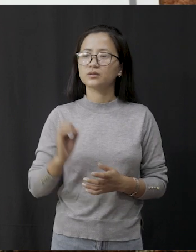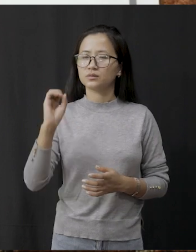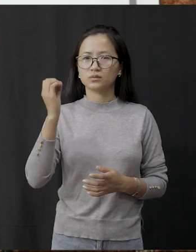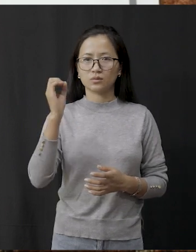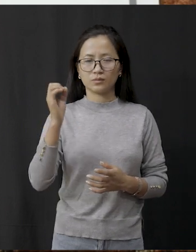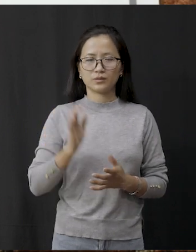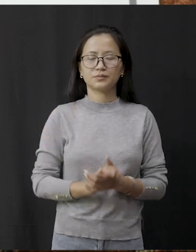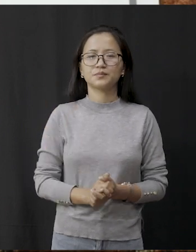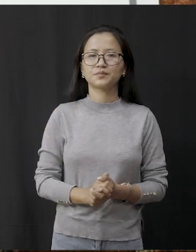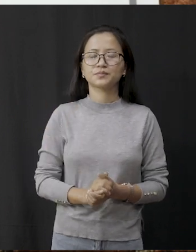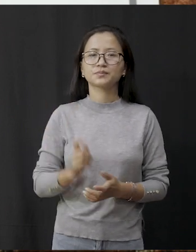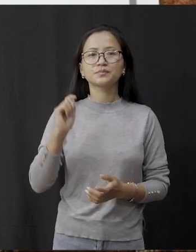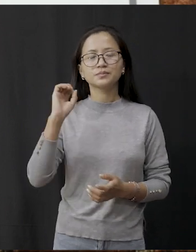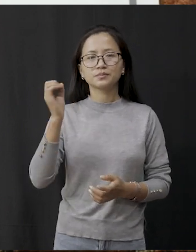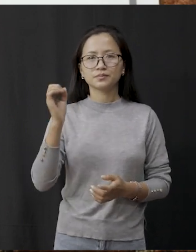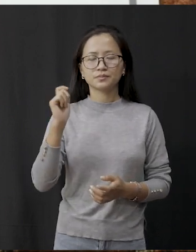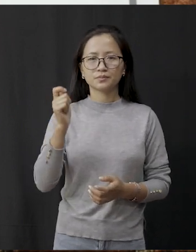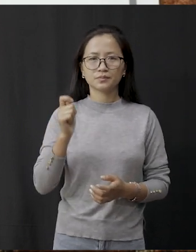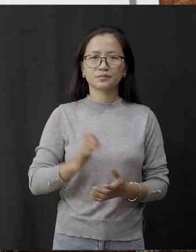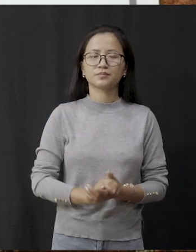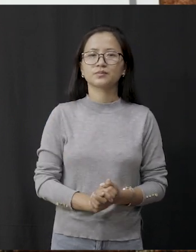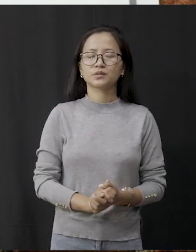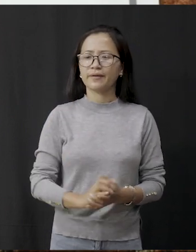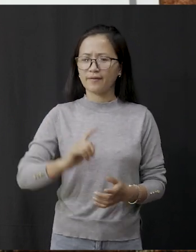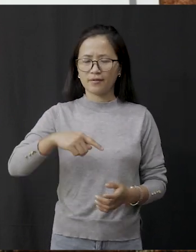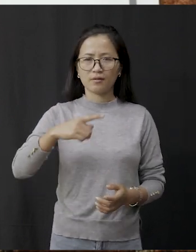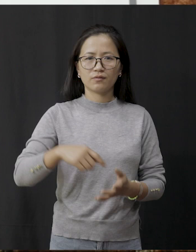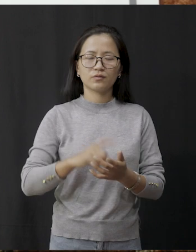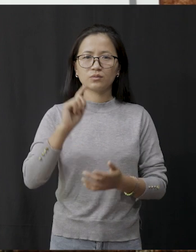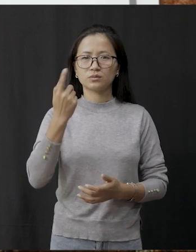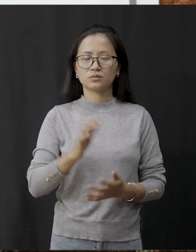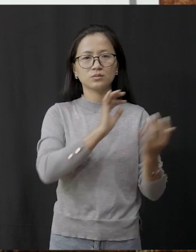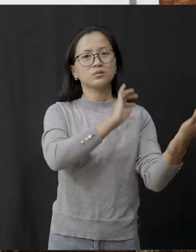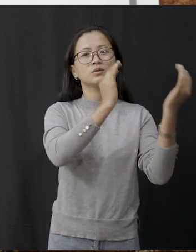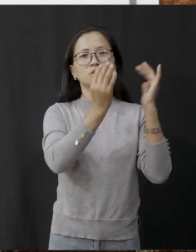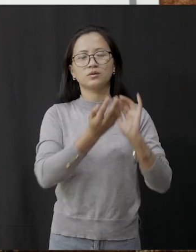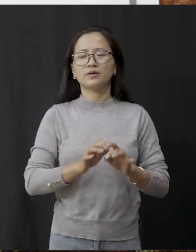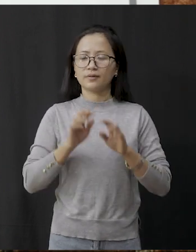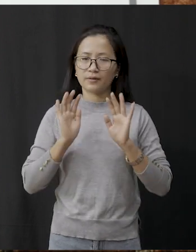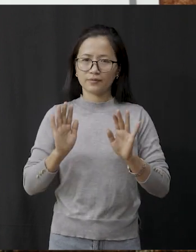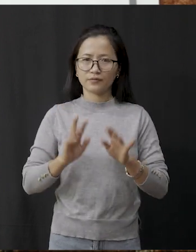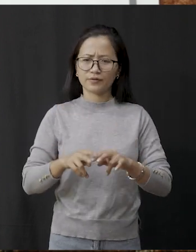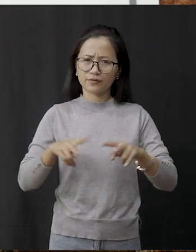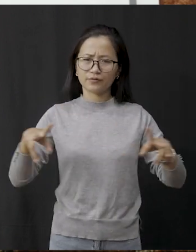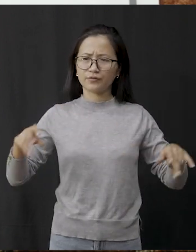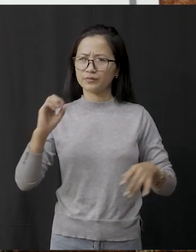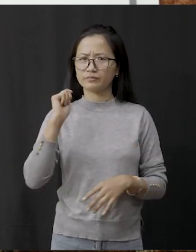occupation. Okay, that is occupation, and everyone in this world have different